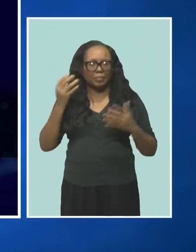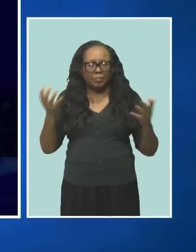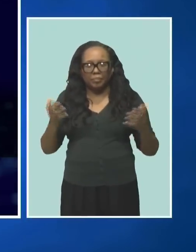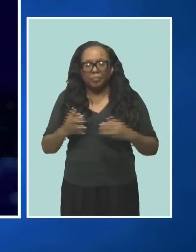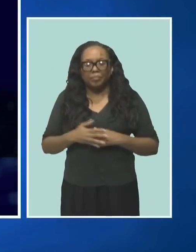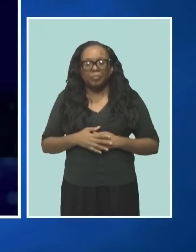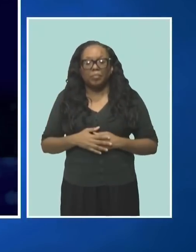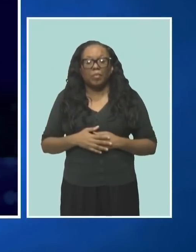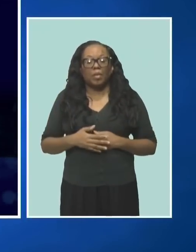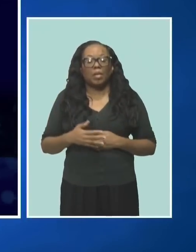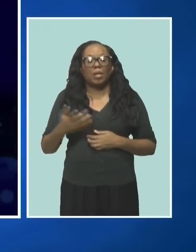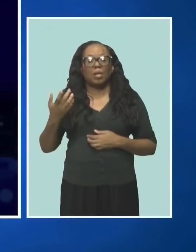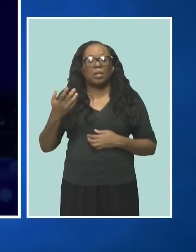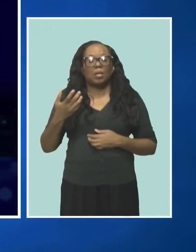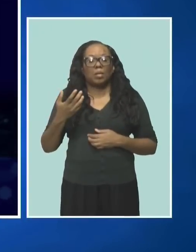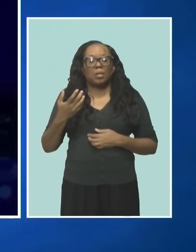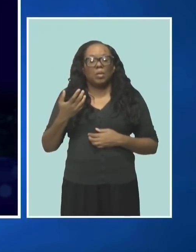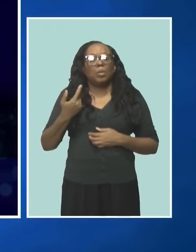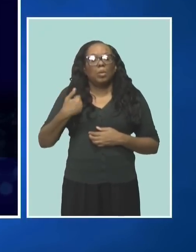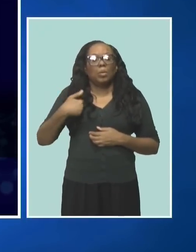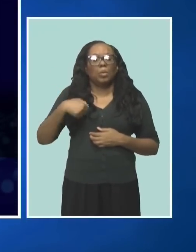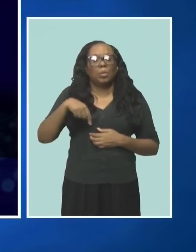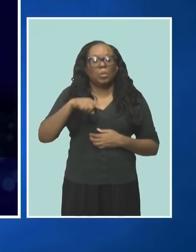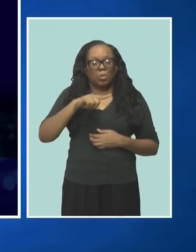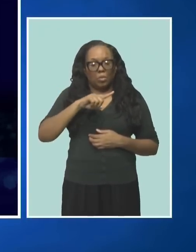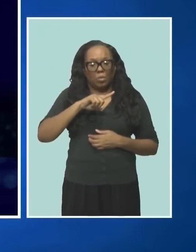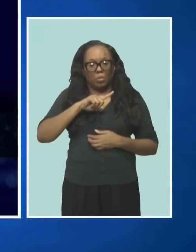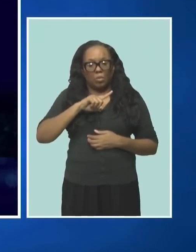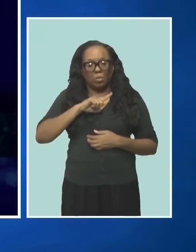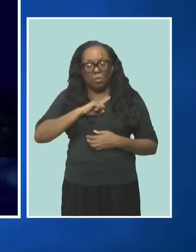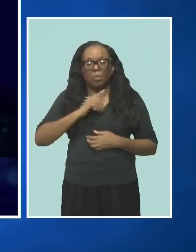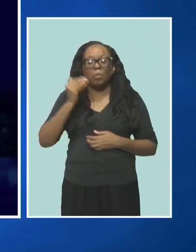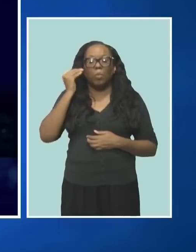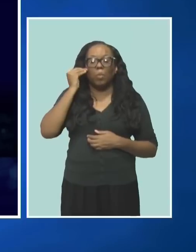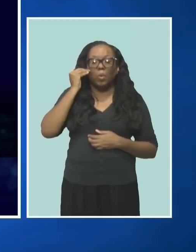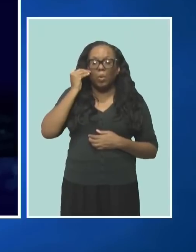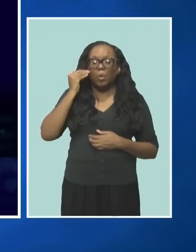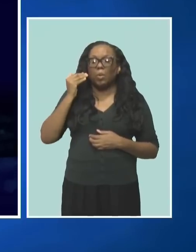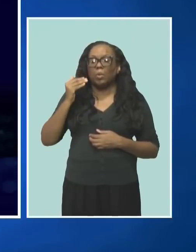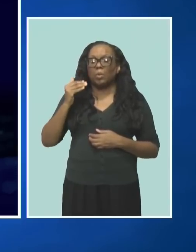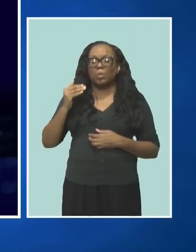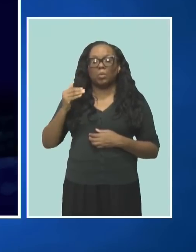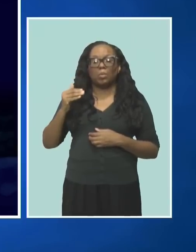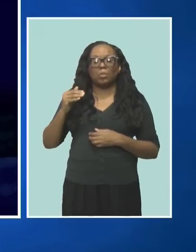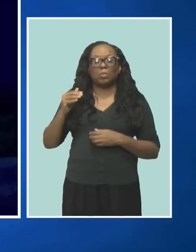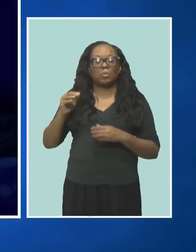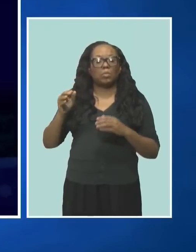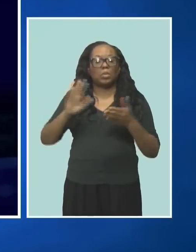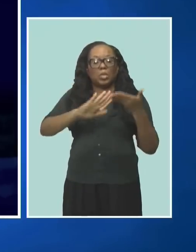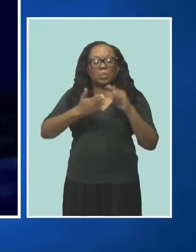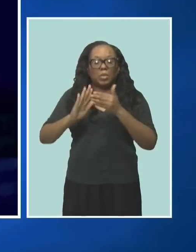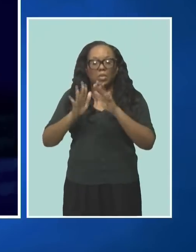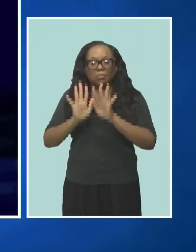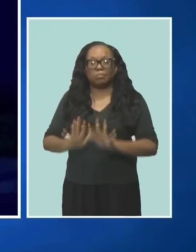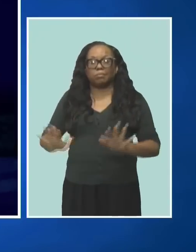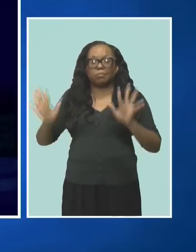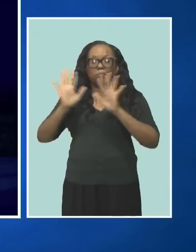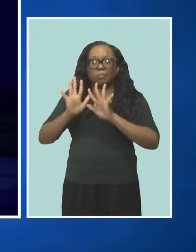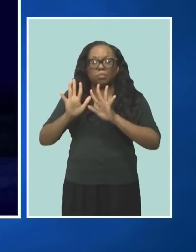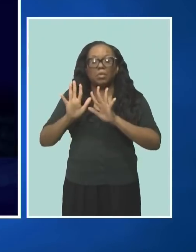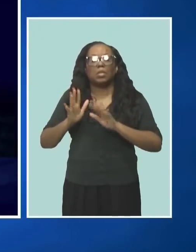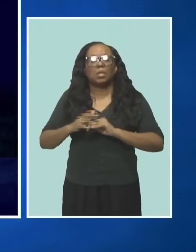as mature segments of the population, the society, the economy, we believe that we